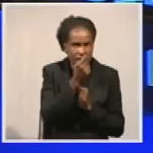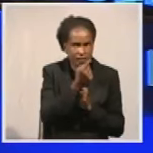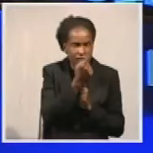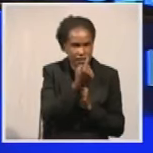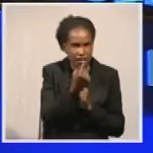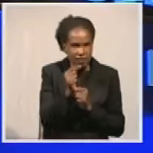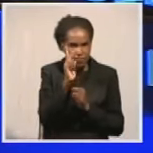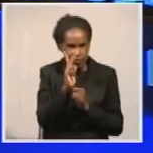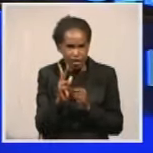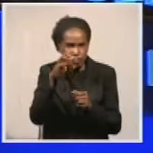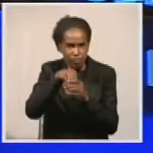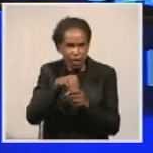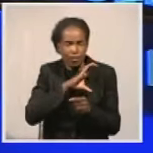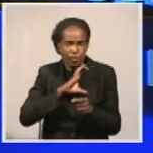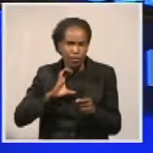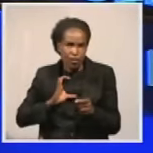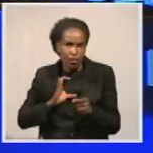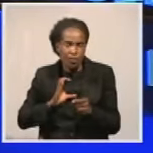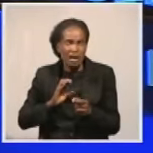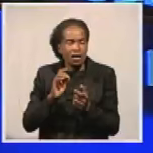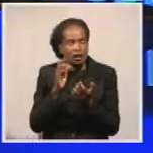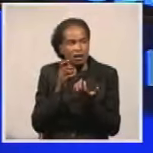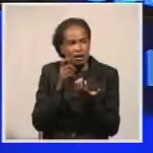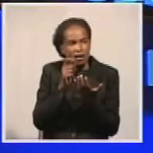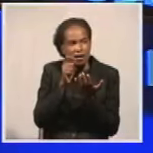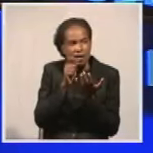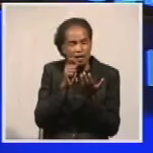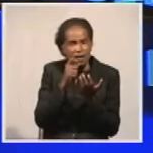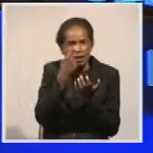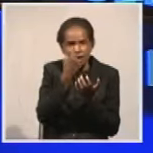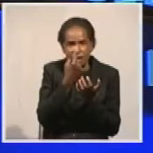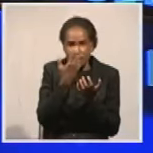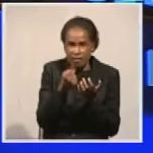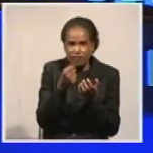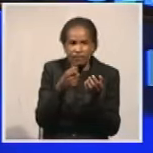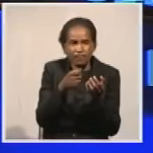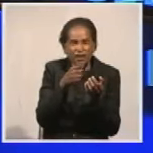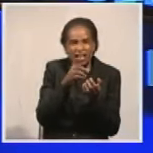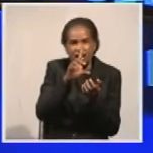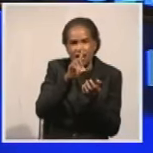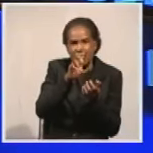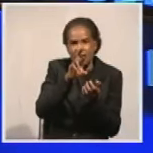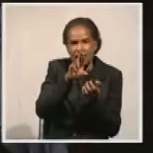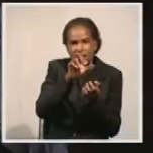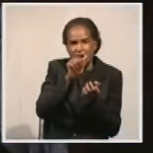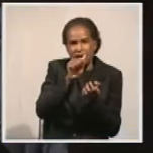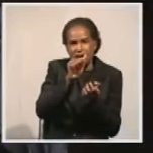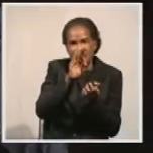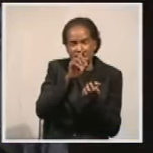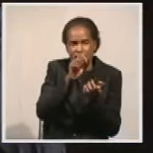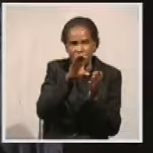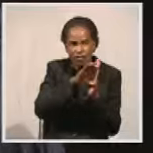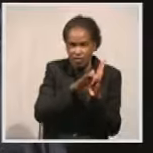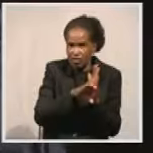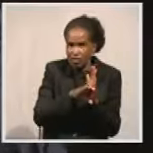the Constituent Assembly had a draft constitution. So at the 72,